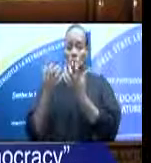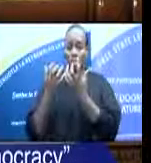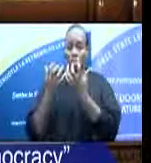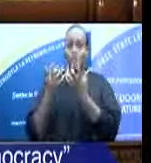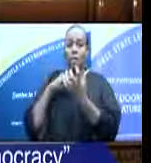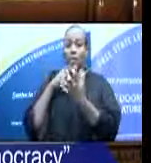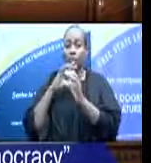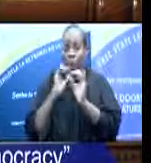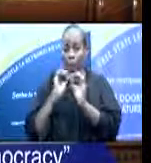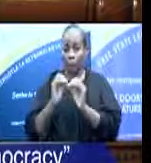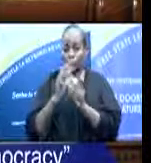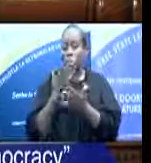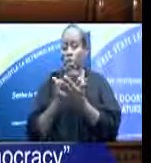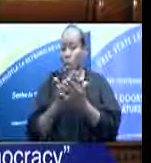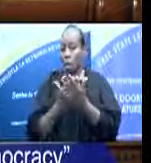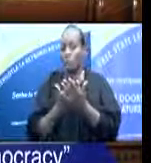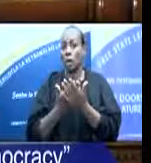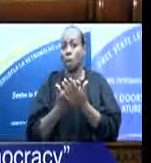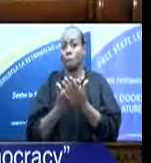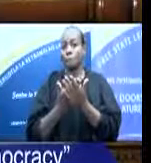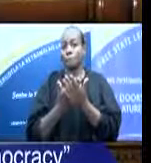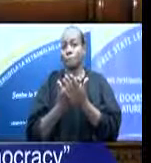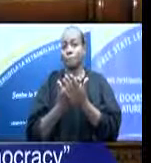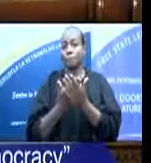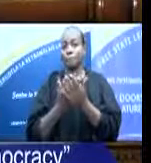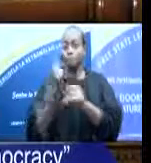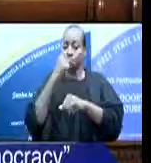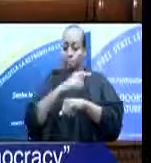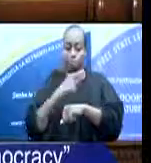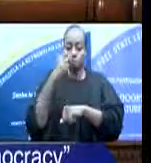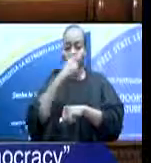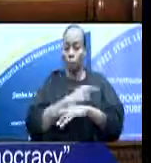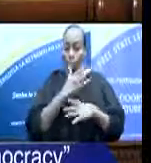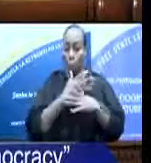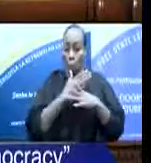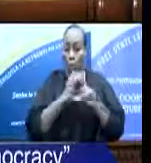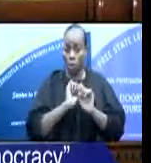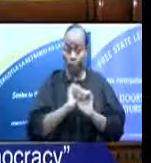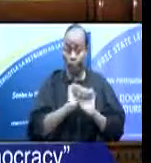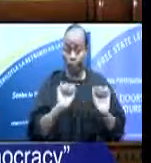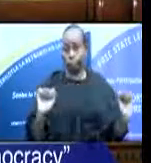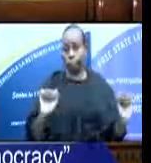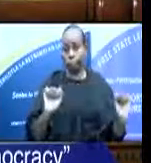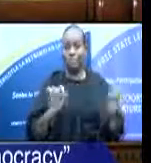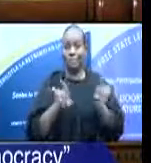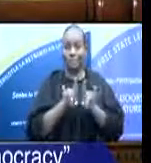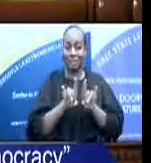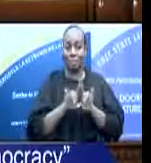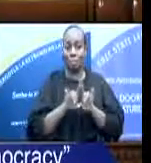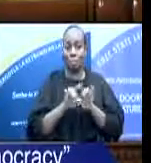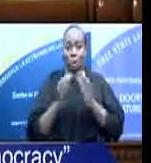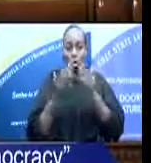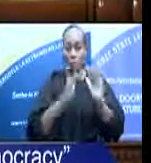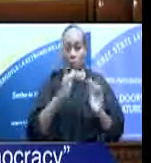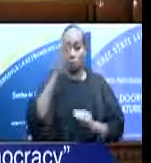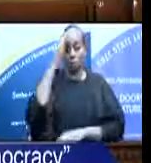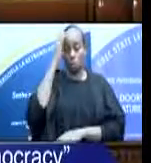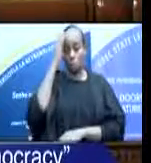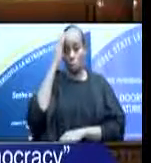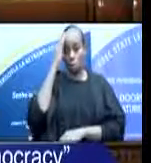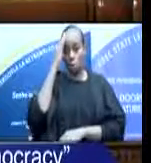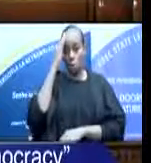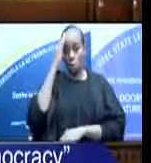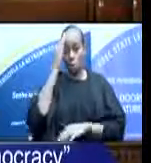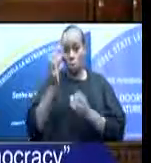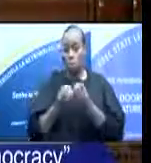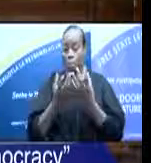is unable to attend to daily operations. Jwalo ka ha baahi ha be re tseba kapo ka